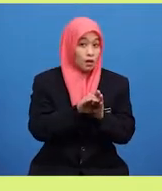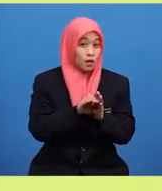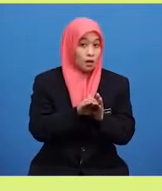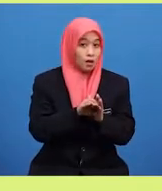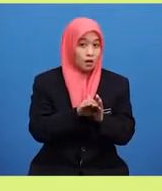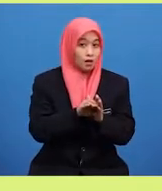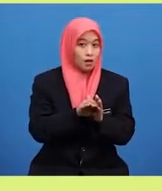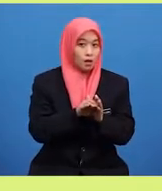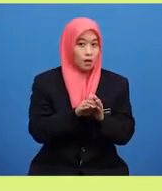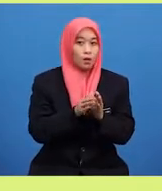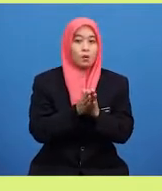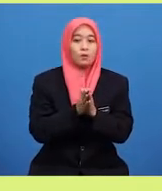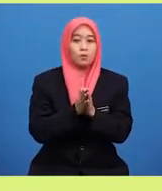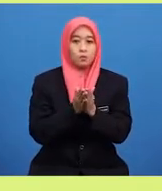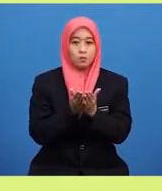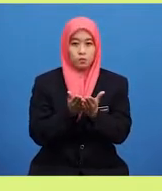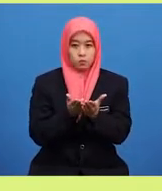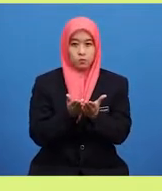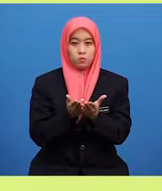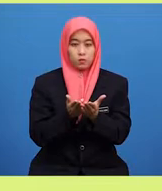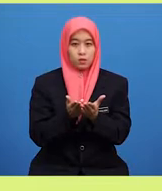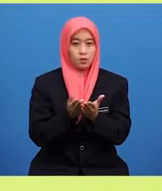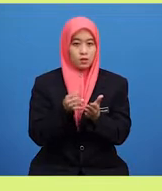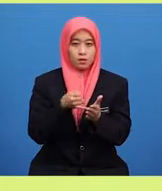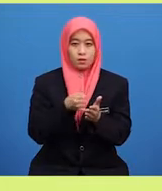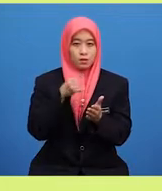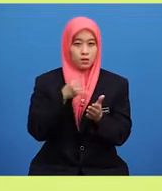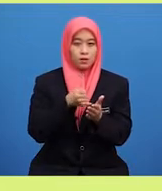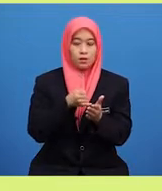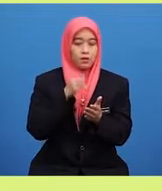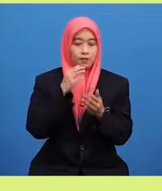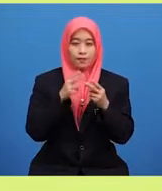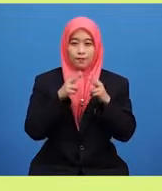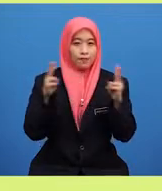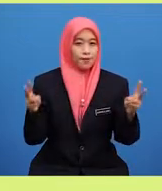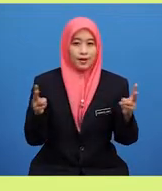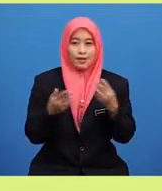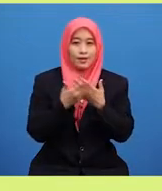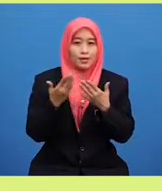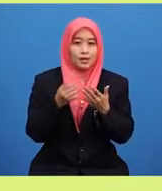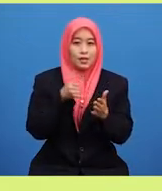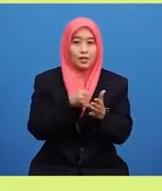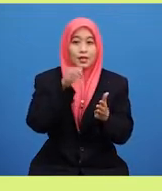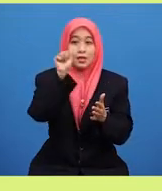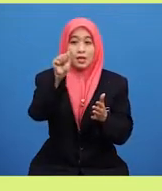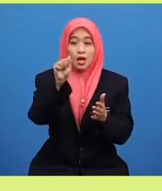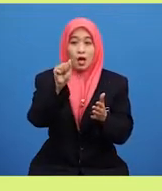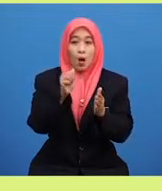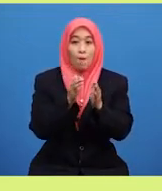This is very easy. And the answer is... Yes, it's a